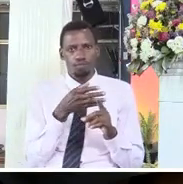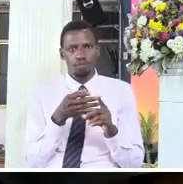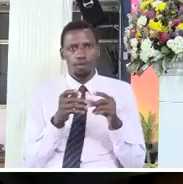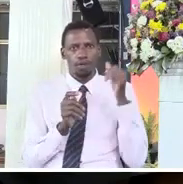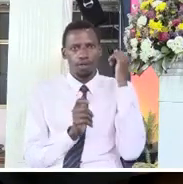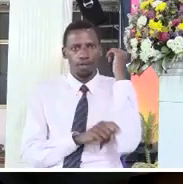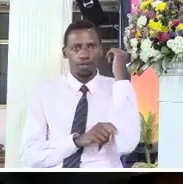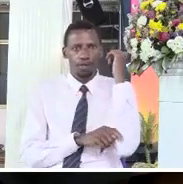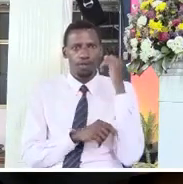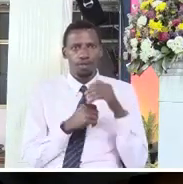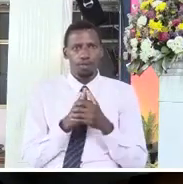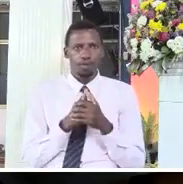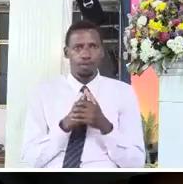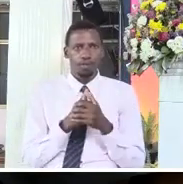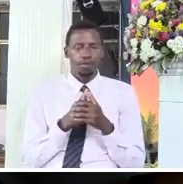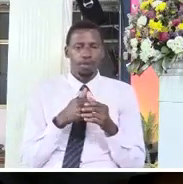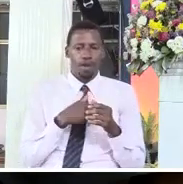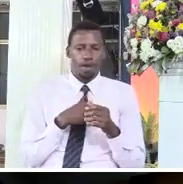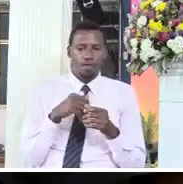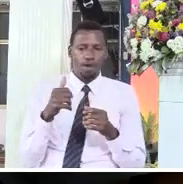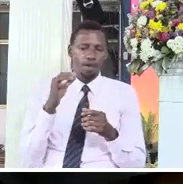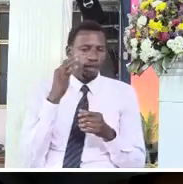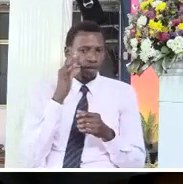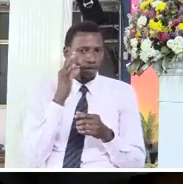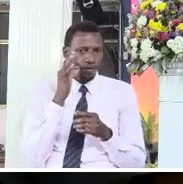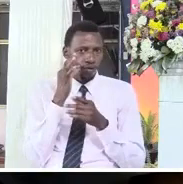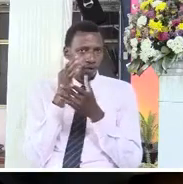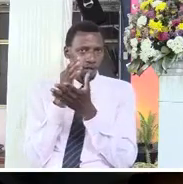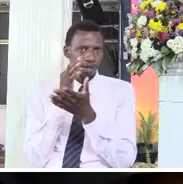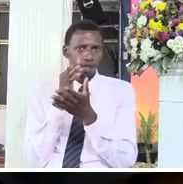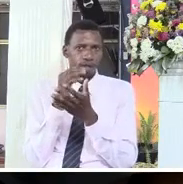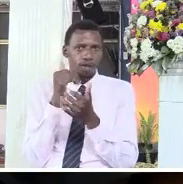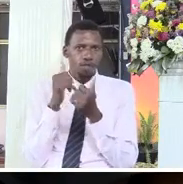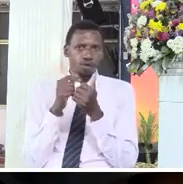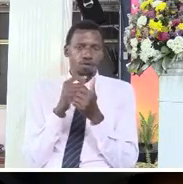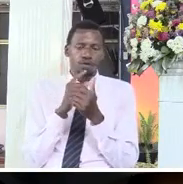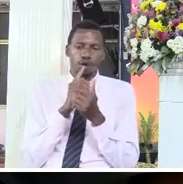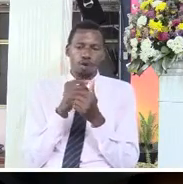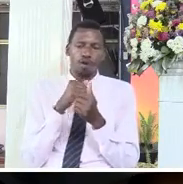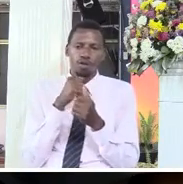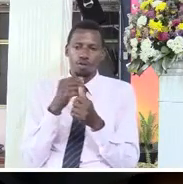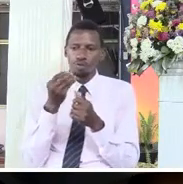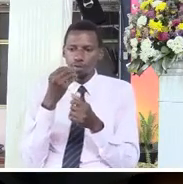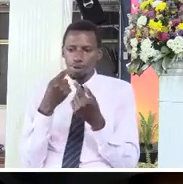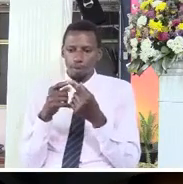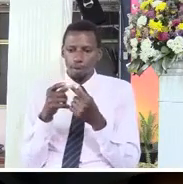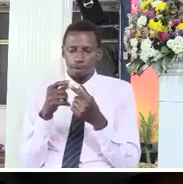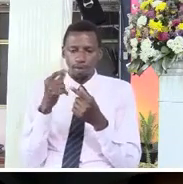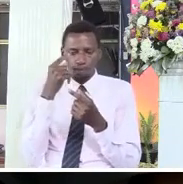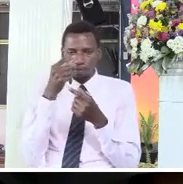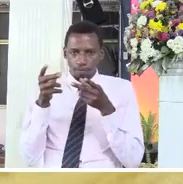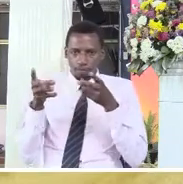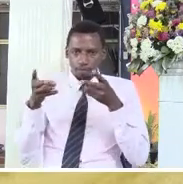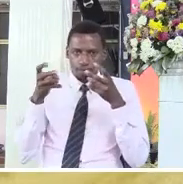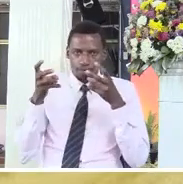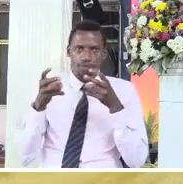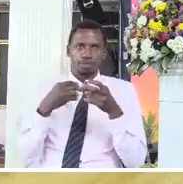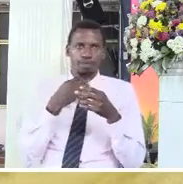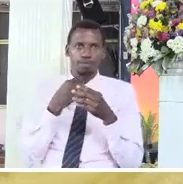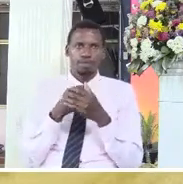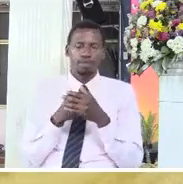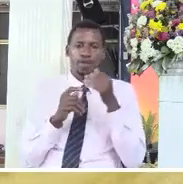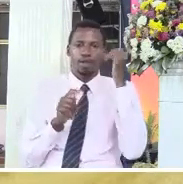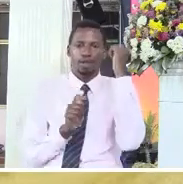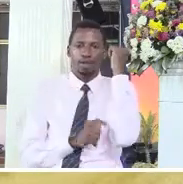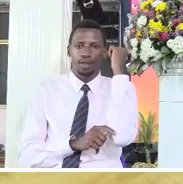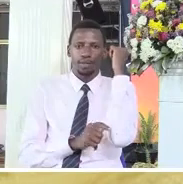there that you have been told not to take, but it is very appealing to the eye. There are so many temptations that come. And